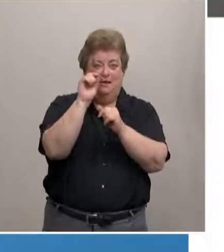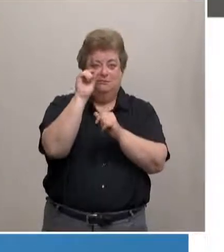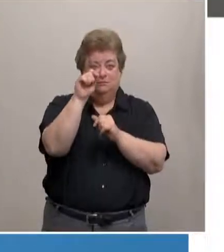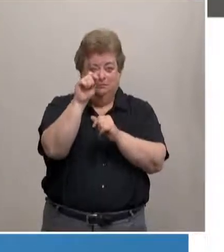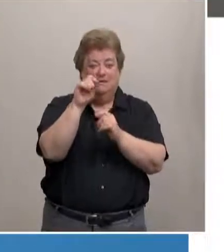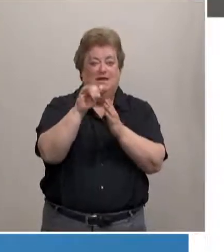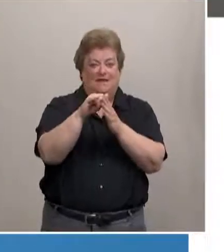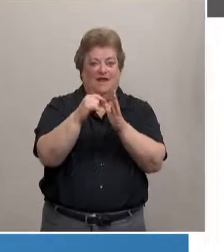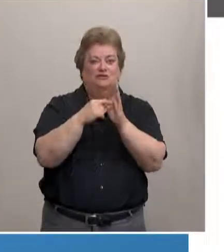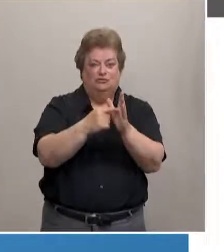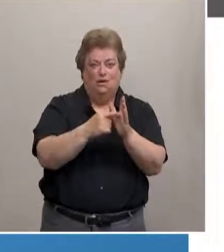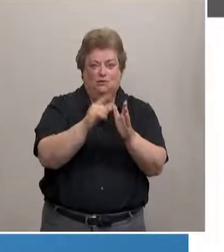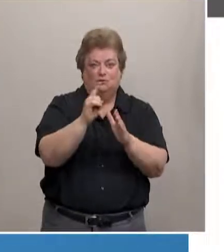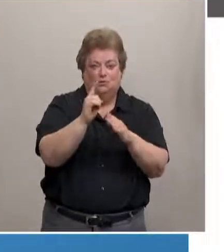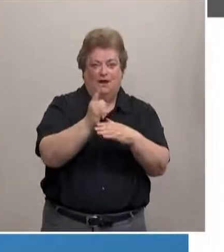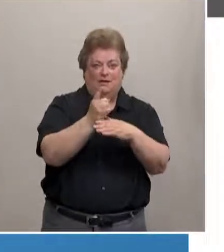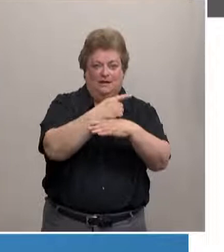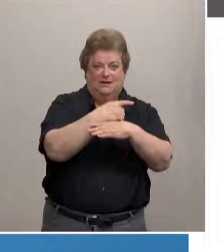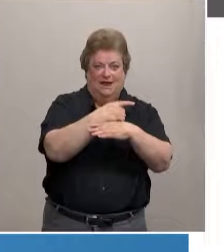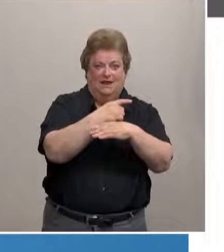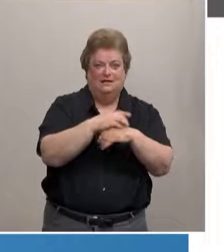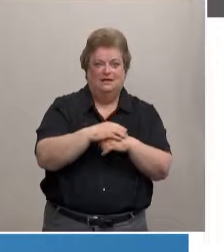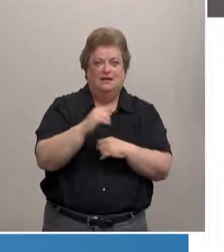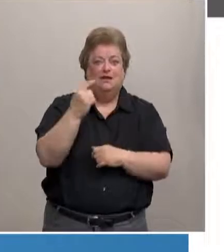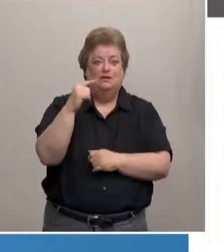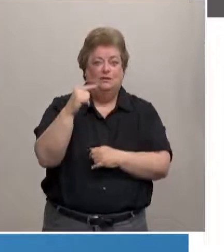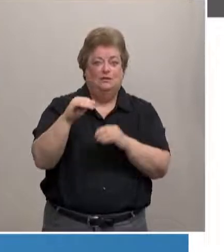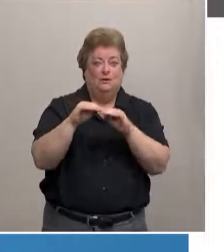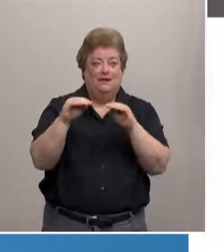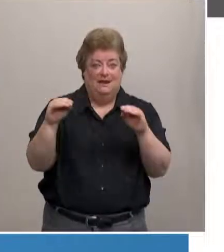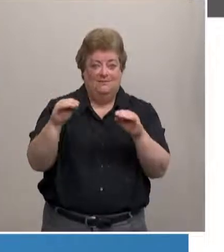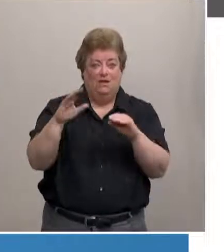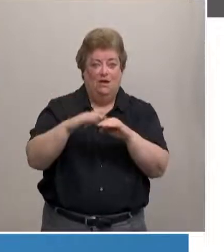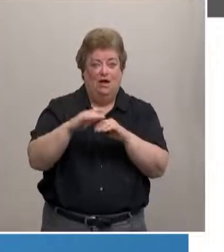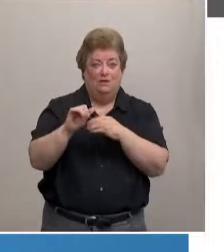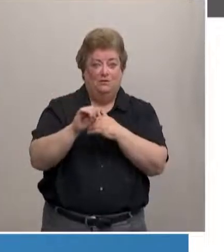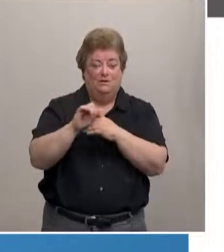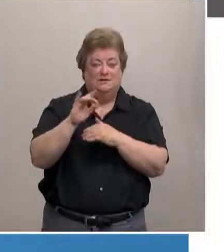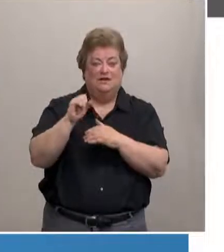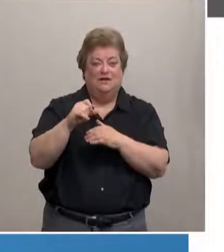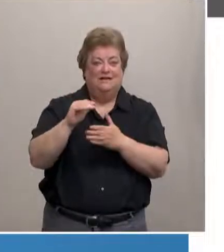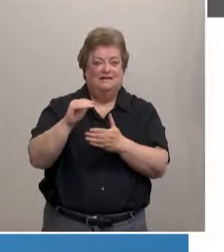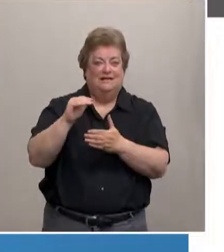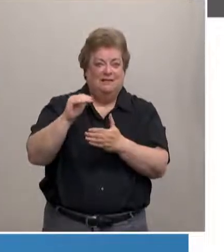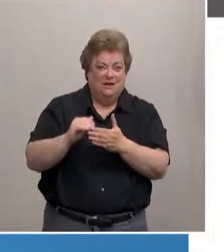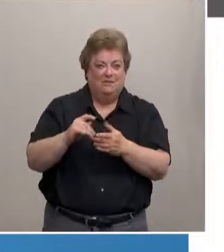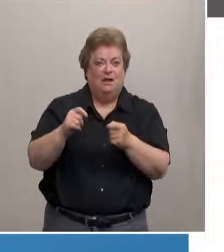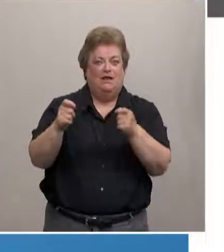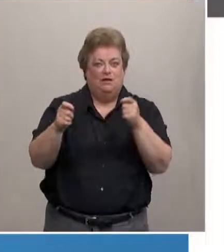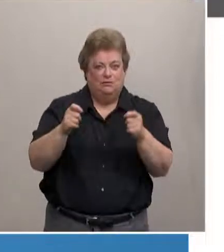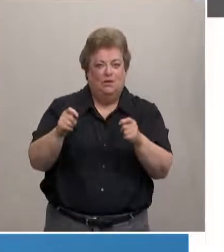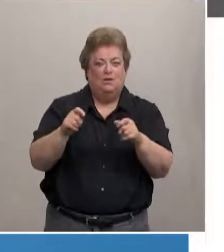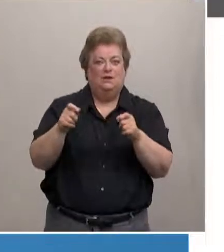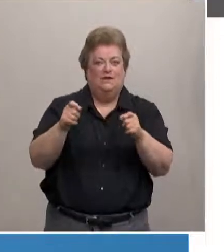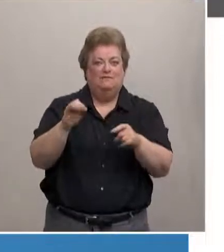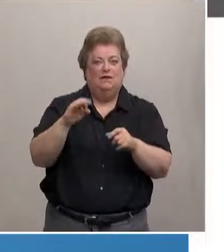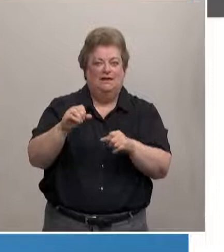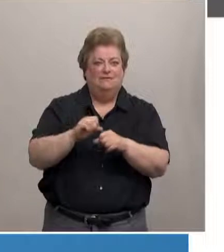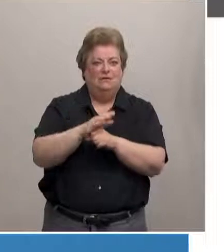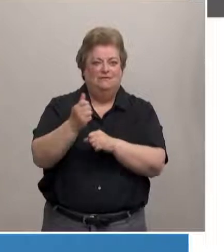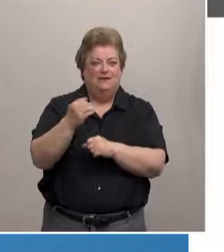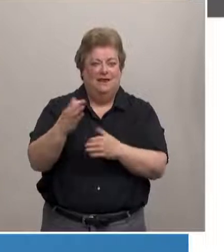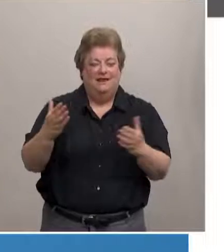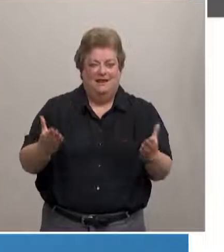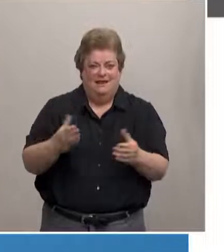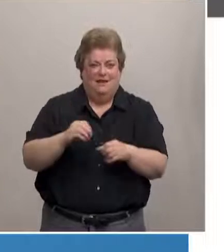on the color-coded map. The green level on the risk dial signifies a minimal and controlled level of COVID-19